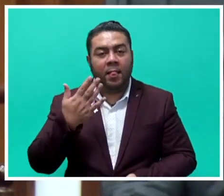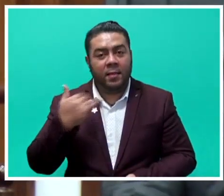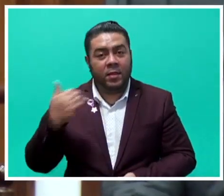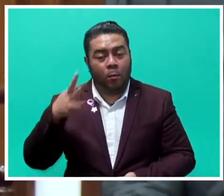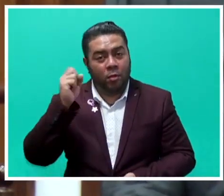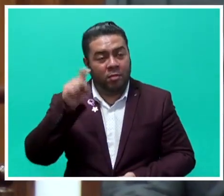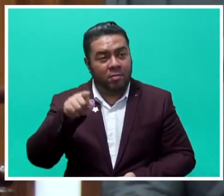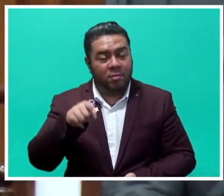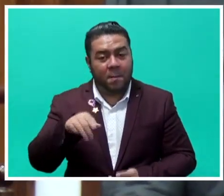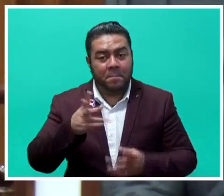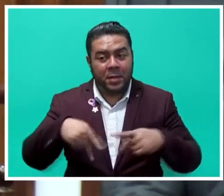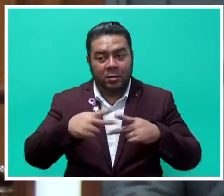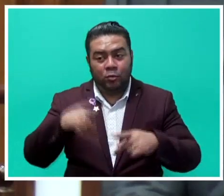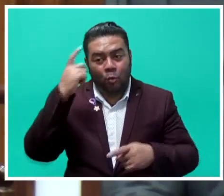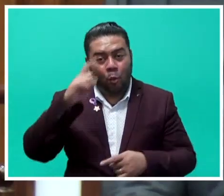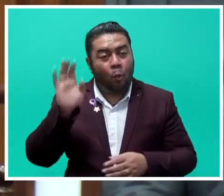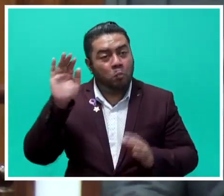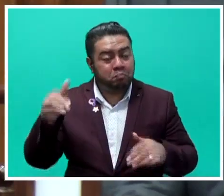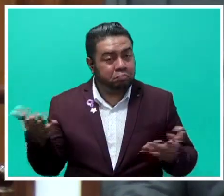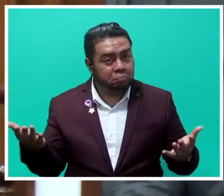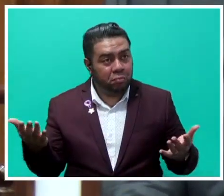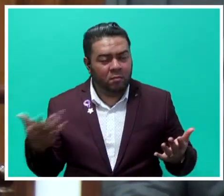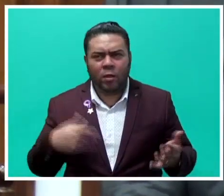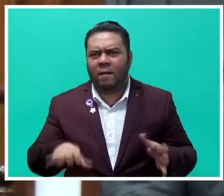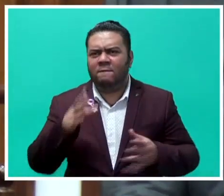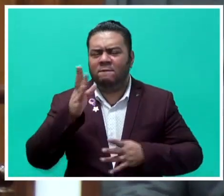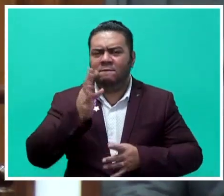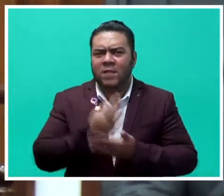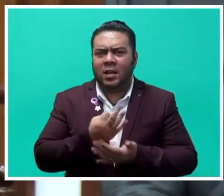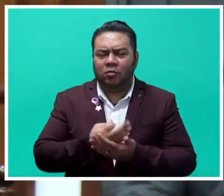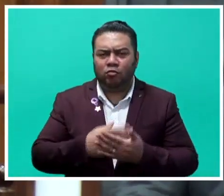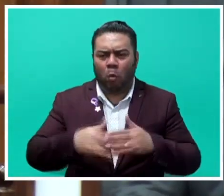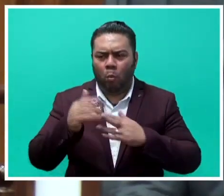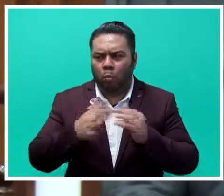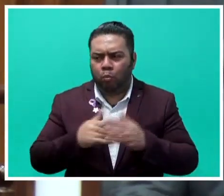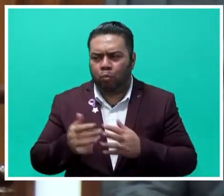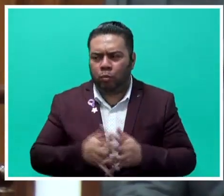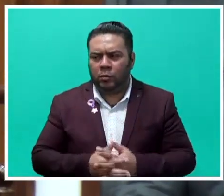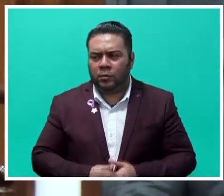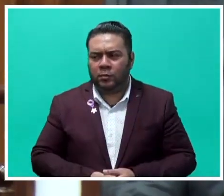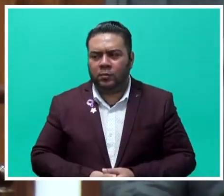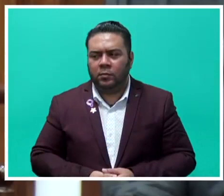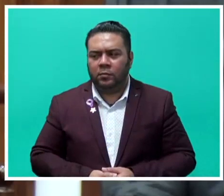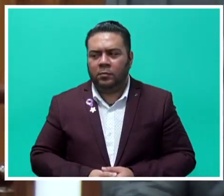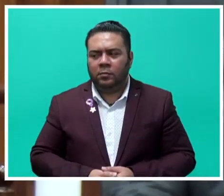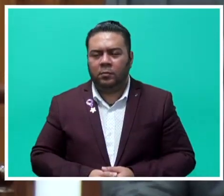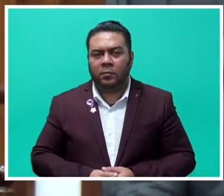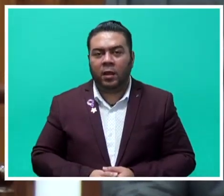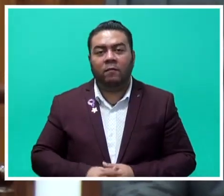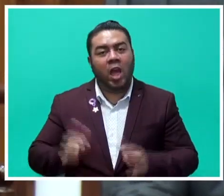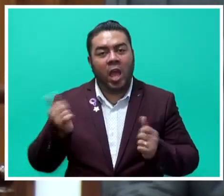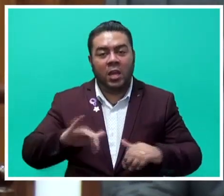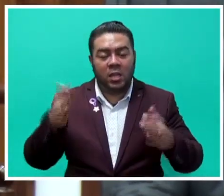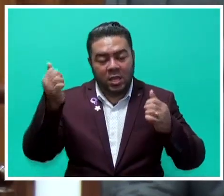home and struggling with the financial burden of rebuilding. I believe that it is the responsibility of any government